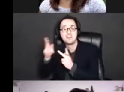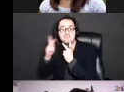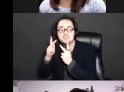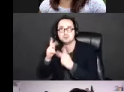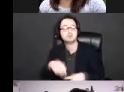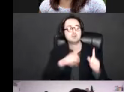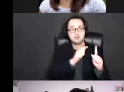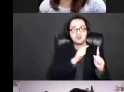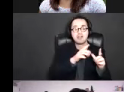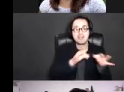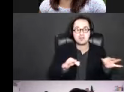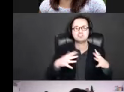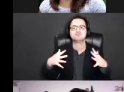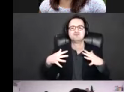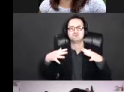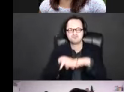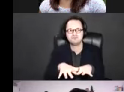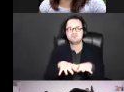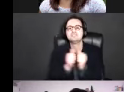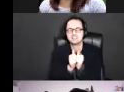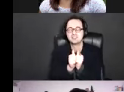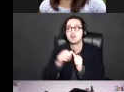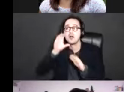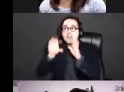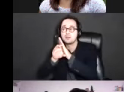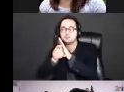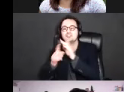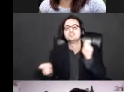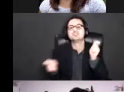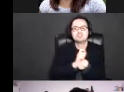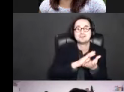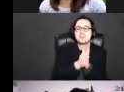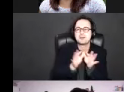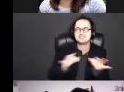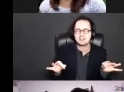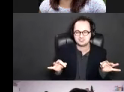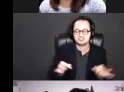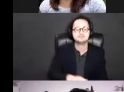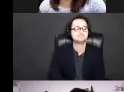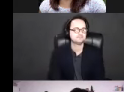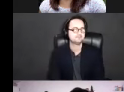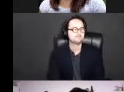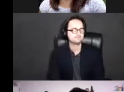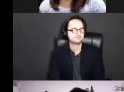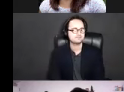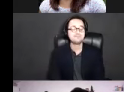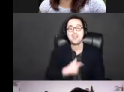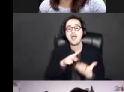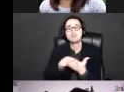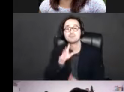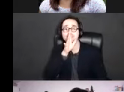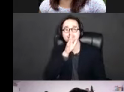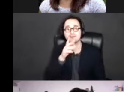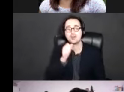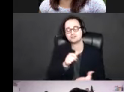system to be able to take this visual image and treat it as language. Now, of course, I'm reading out loud. I'm not just leafing